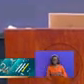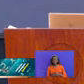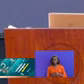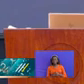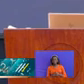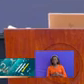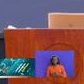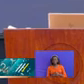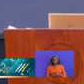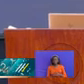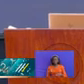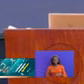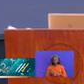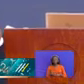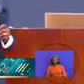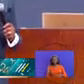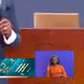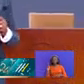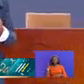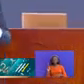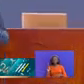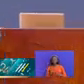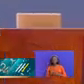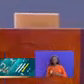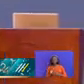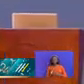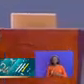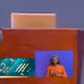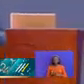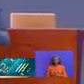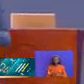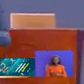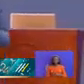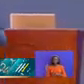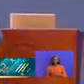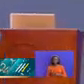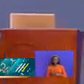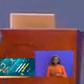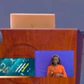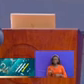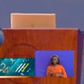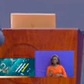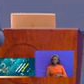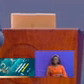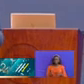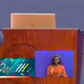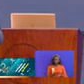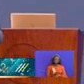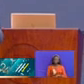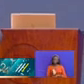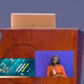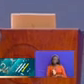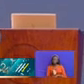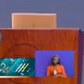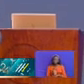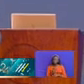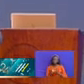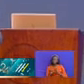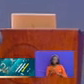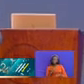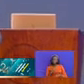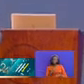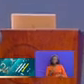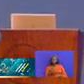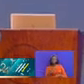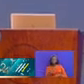going in the UK we were with bishop and I wanted to know the history of the church and I entered a church it was written open for all and they're saying right